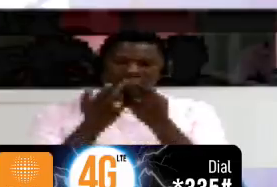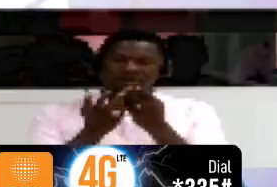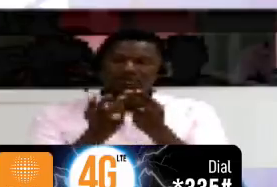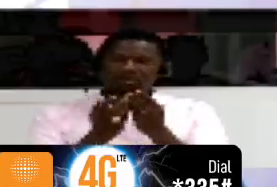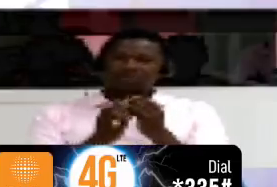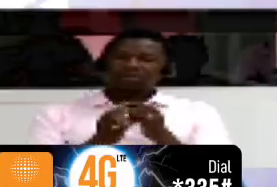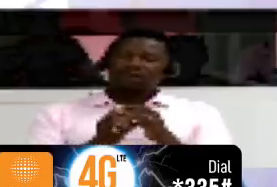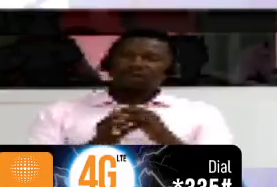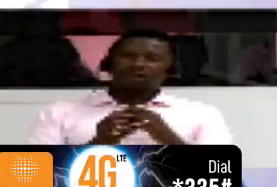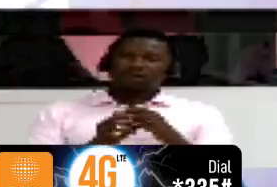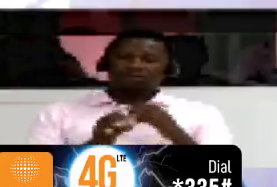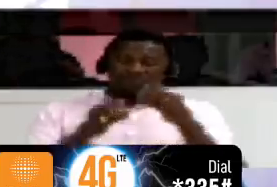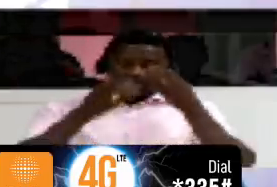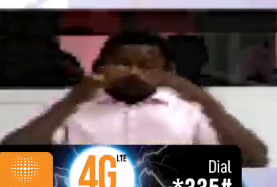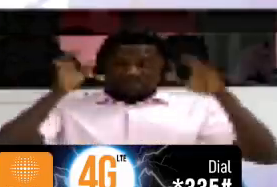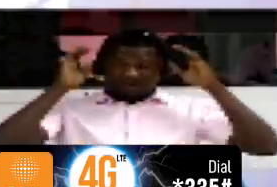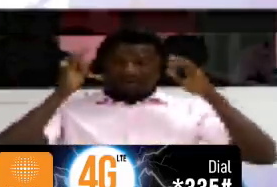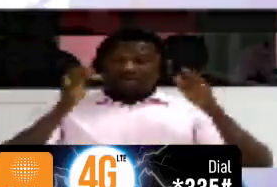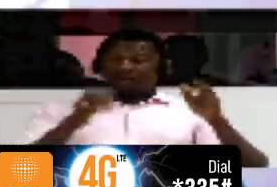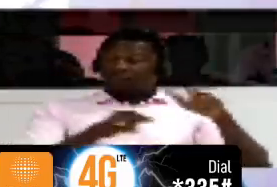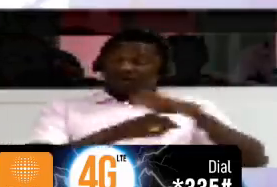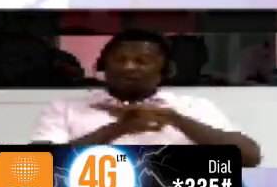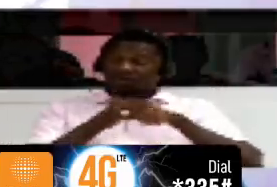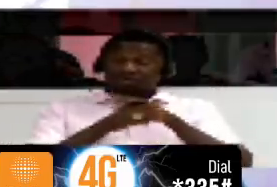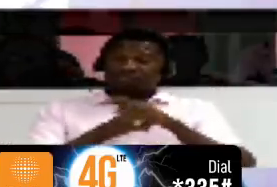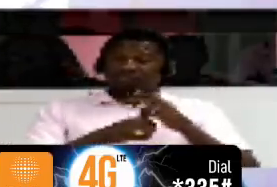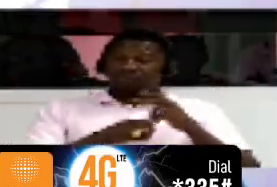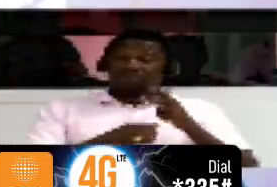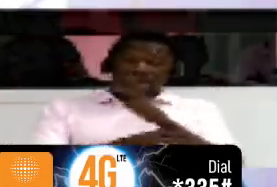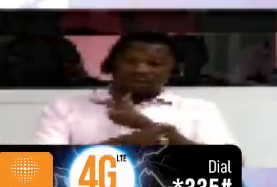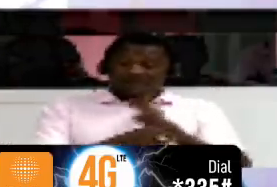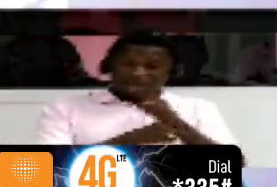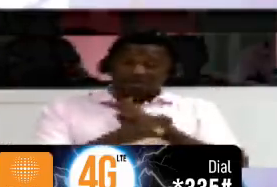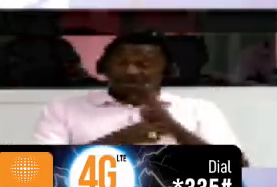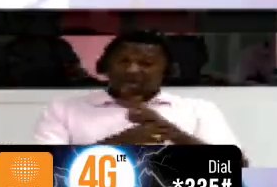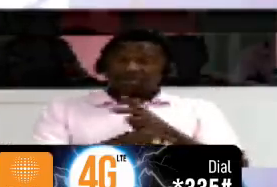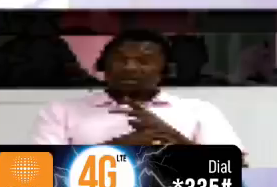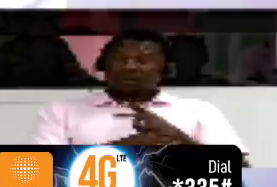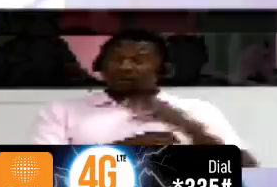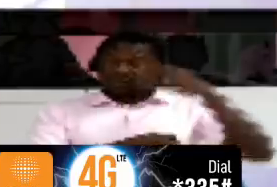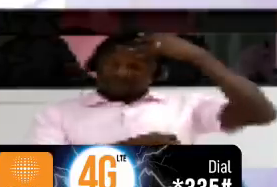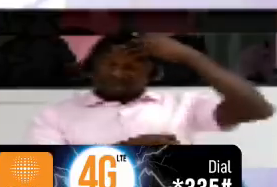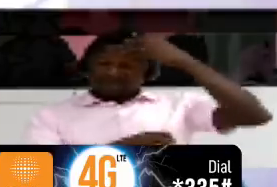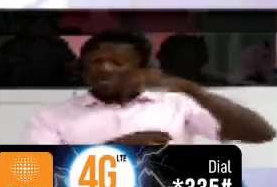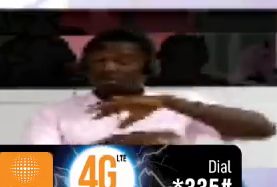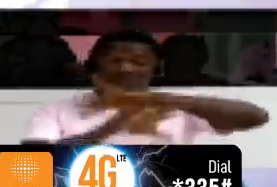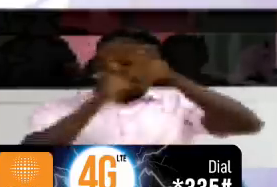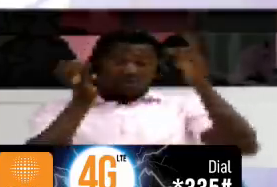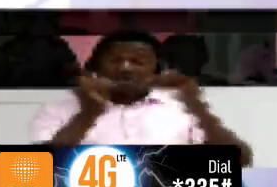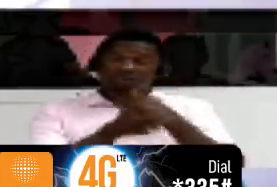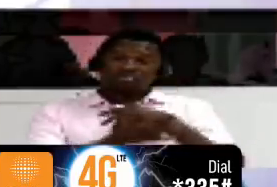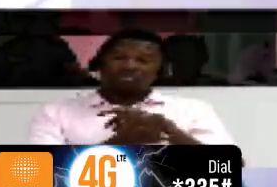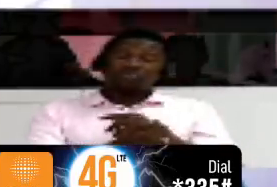stormed with security officials all over, security heads from all over.